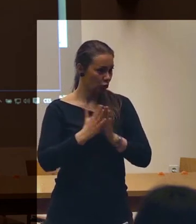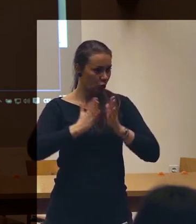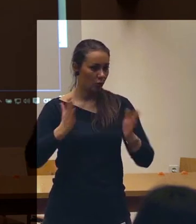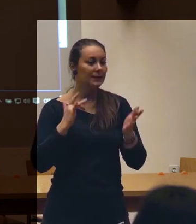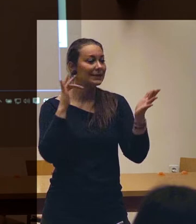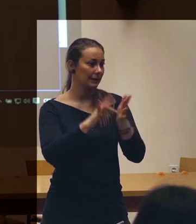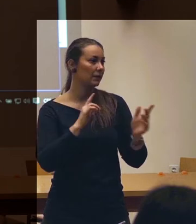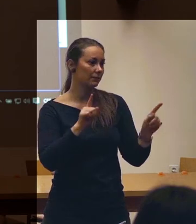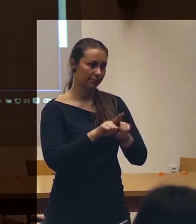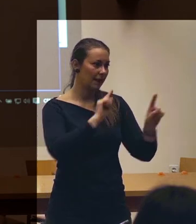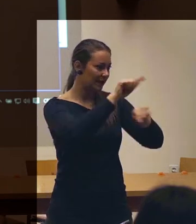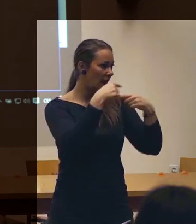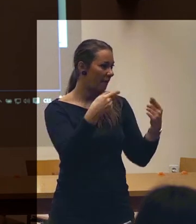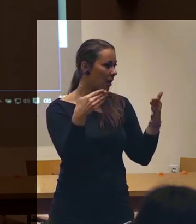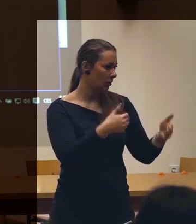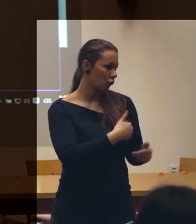education field.